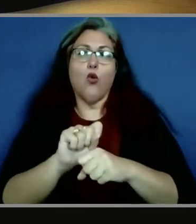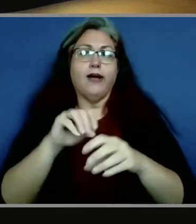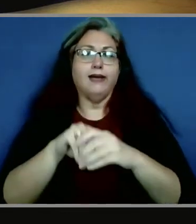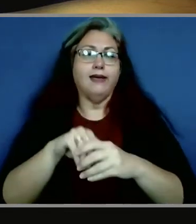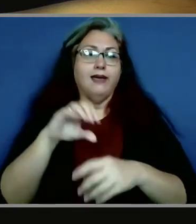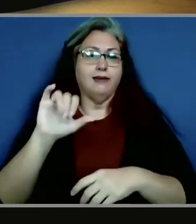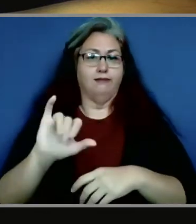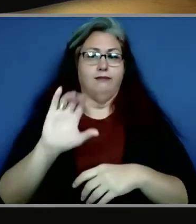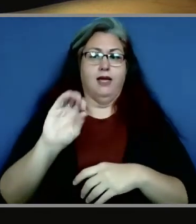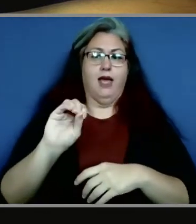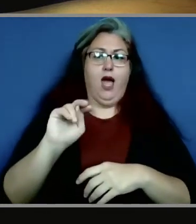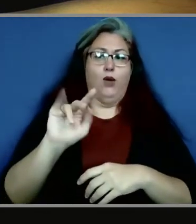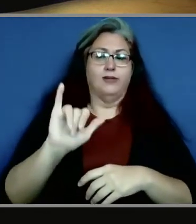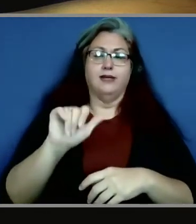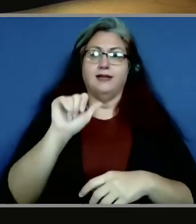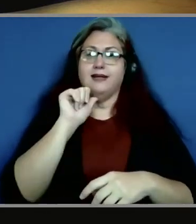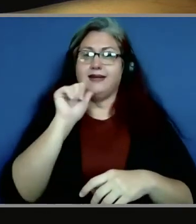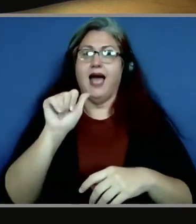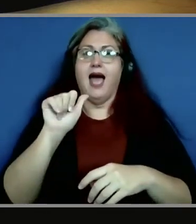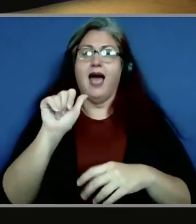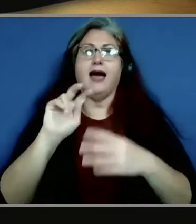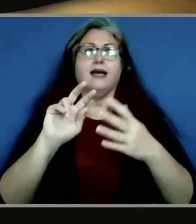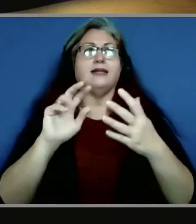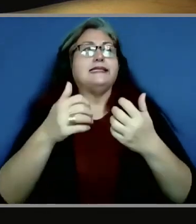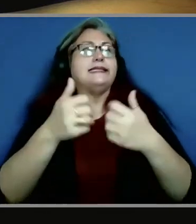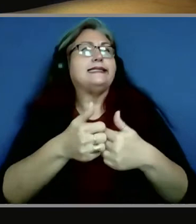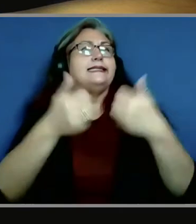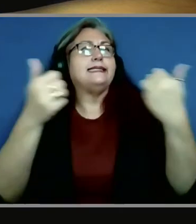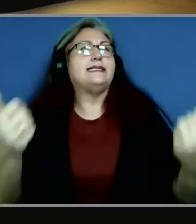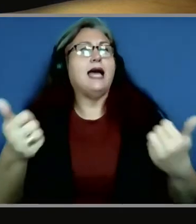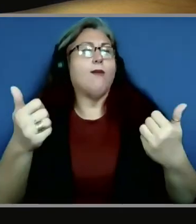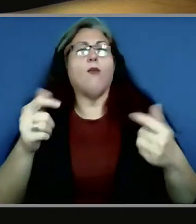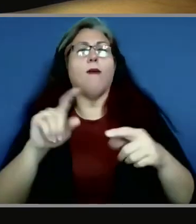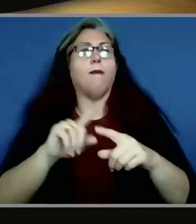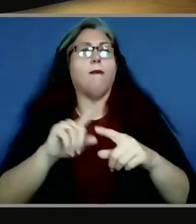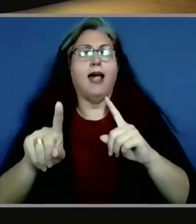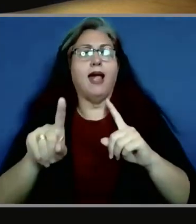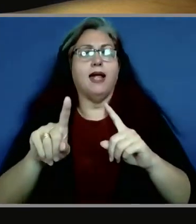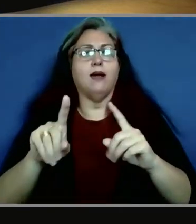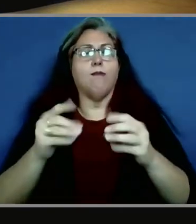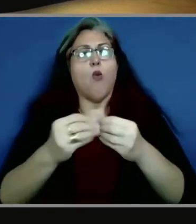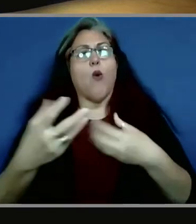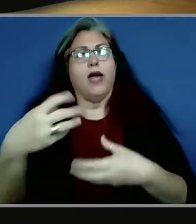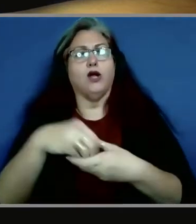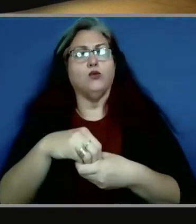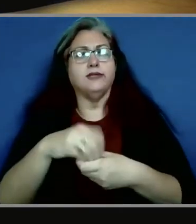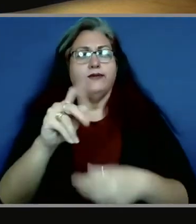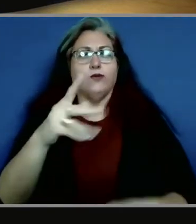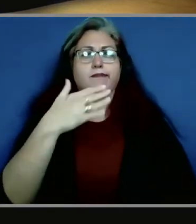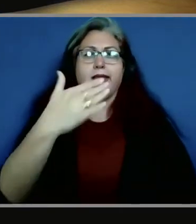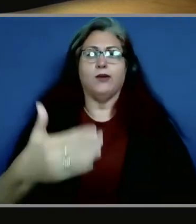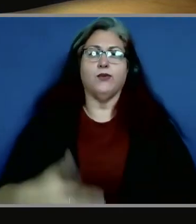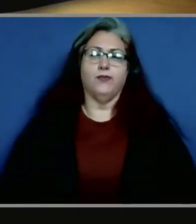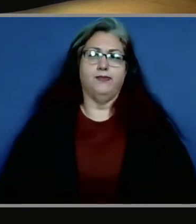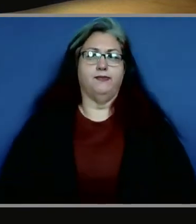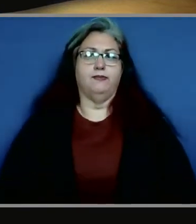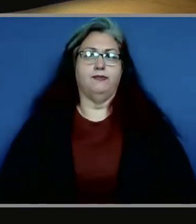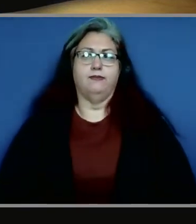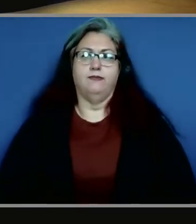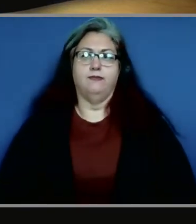just not really separate it, but just be more inclusive. Thank you.